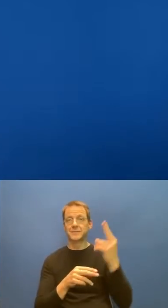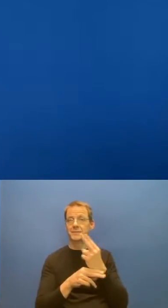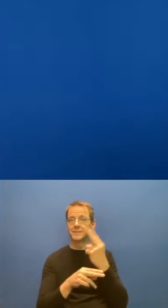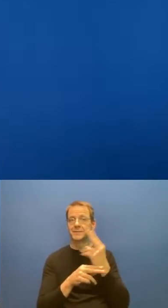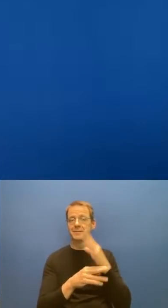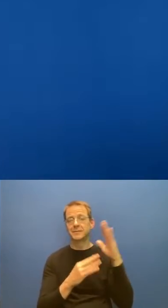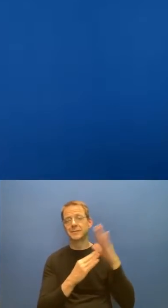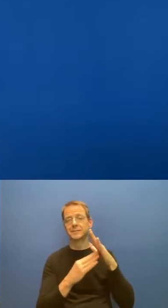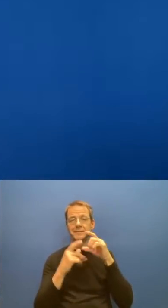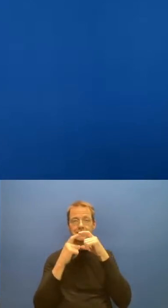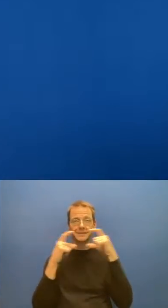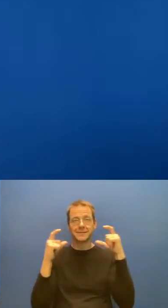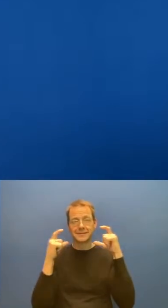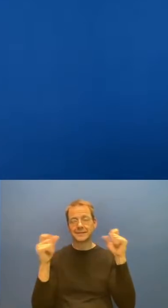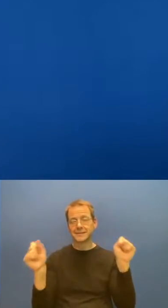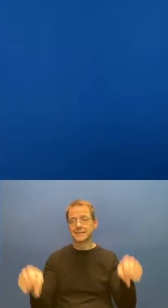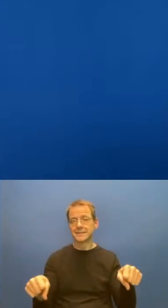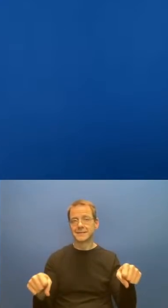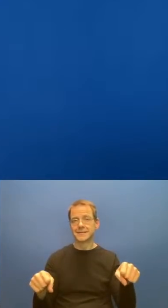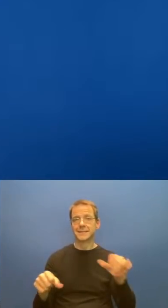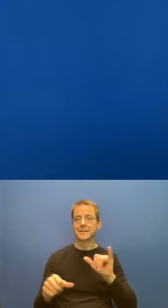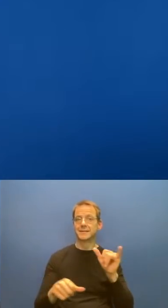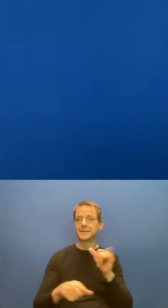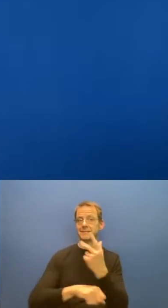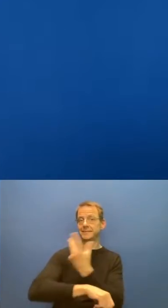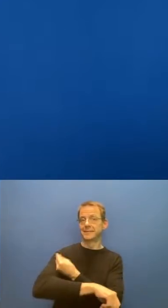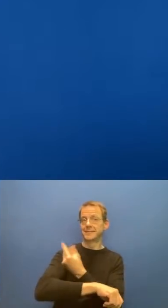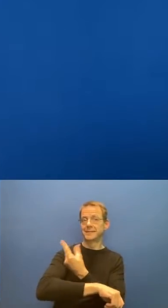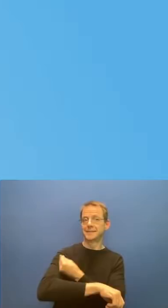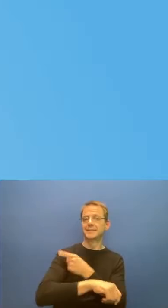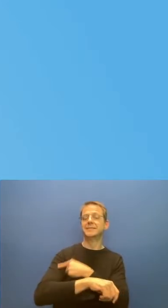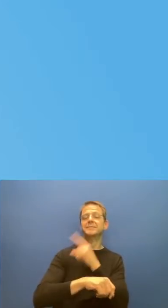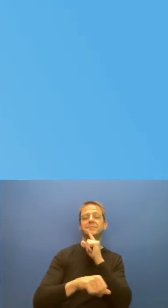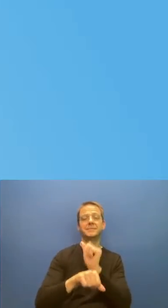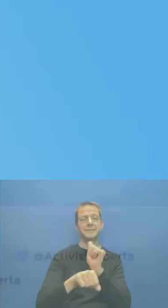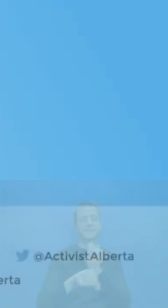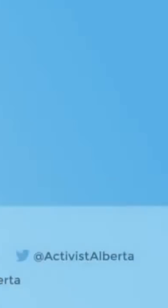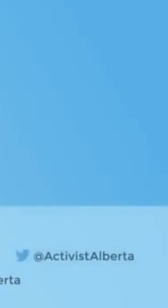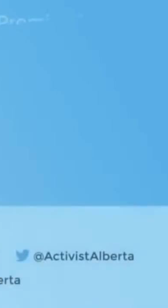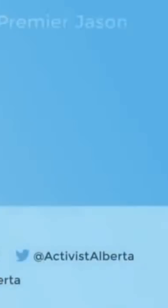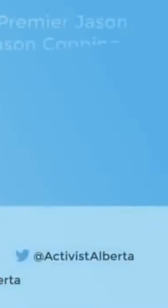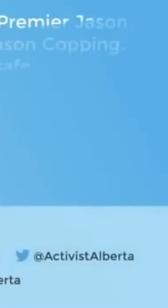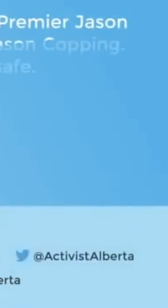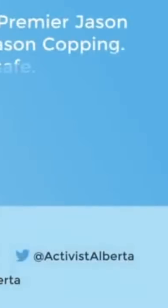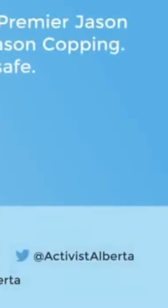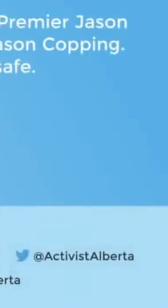lives. Thank you so much, and we will see you again in a couple weeks.